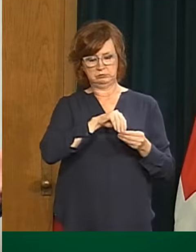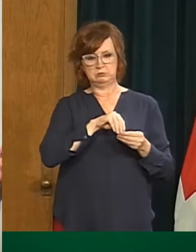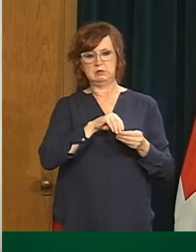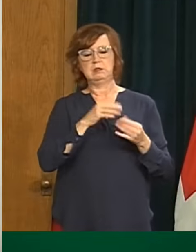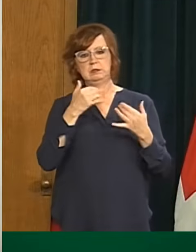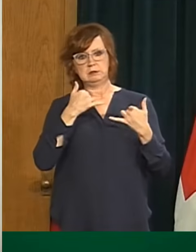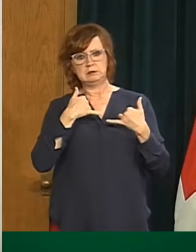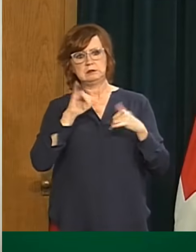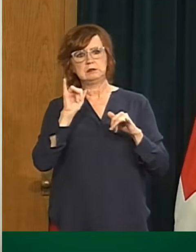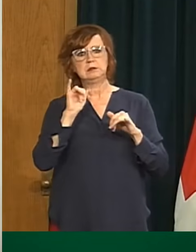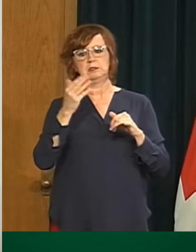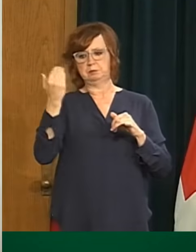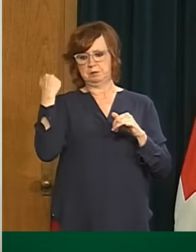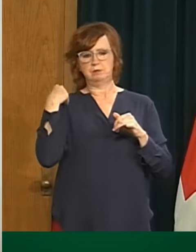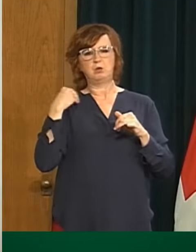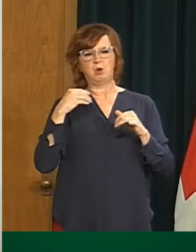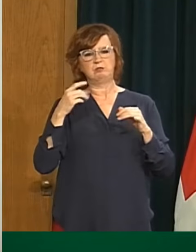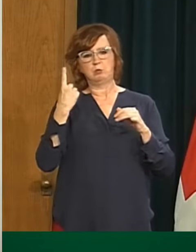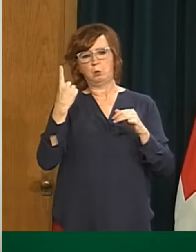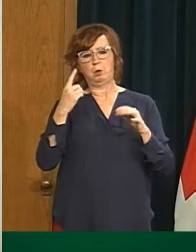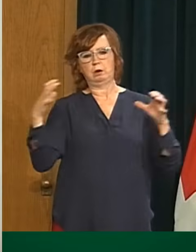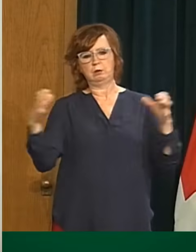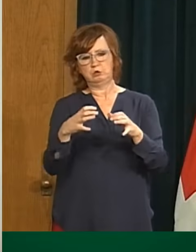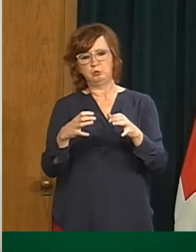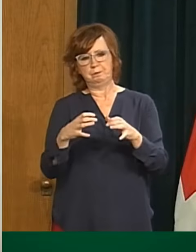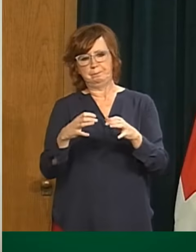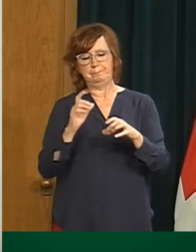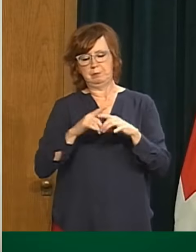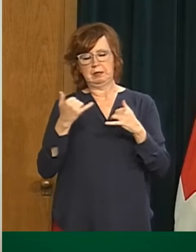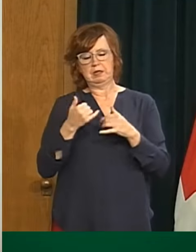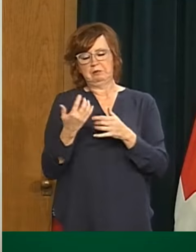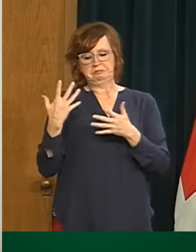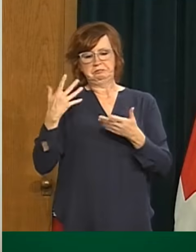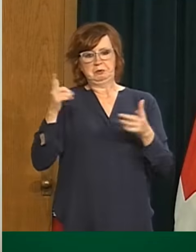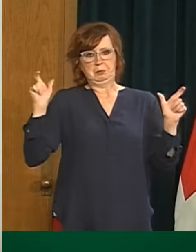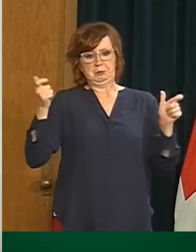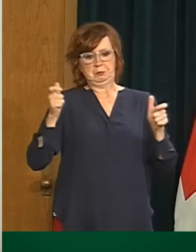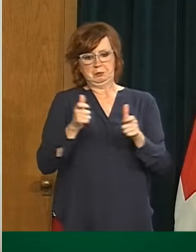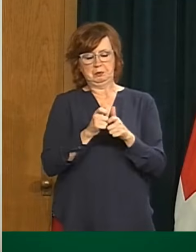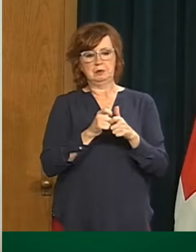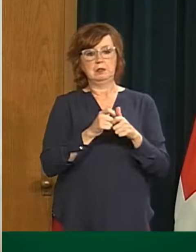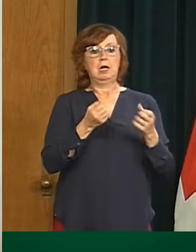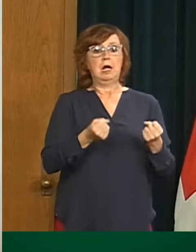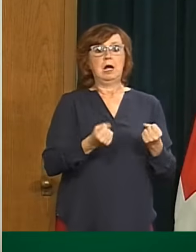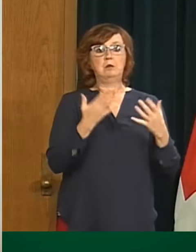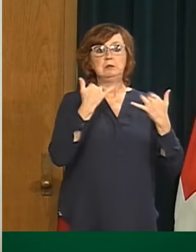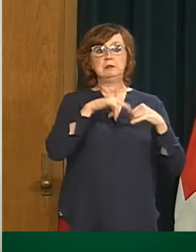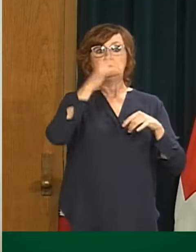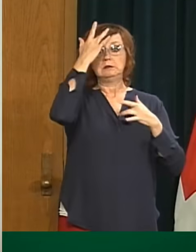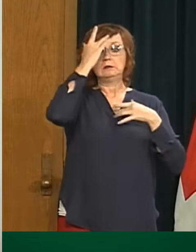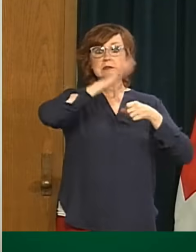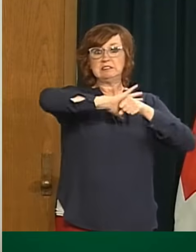gathering event in the past. But currently, there are 23 active cases, most of them linked to the ongoing